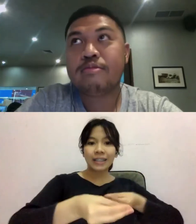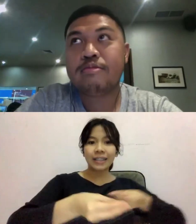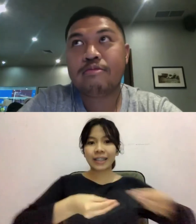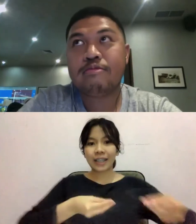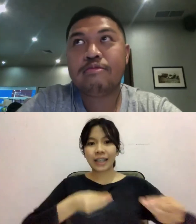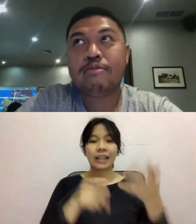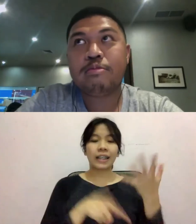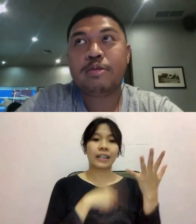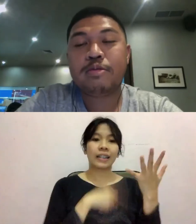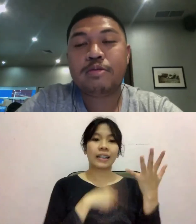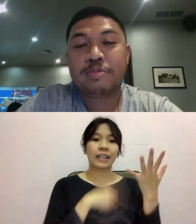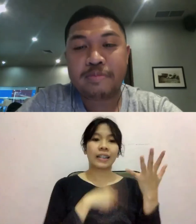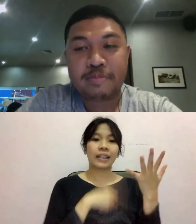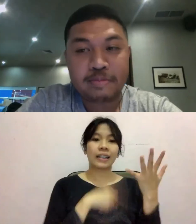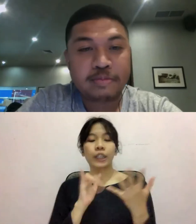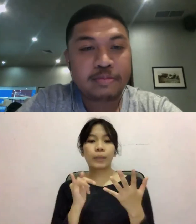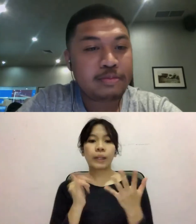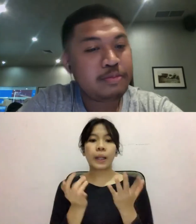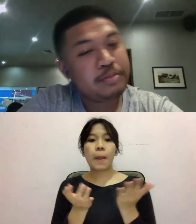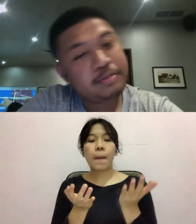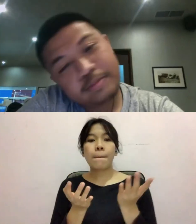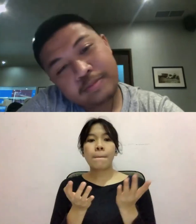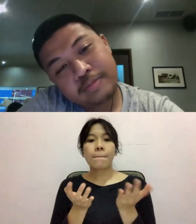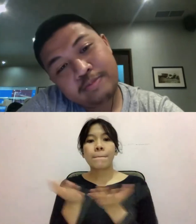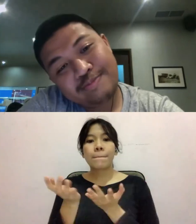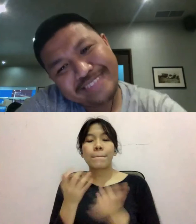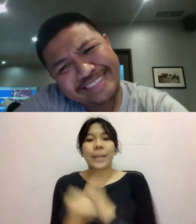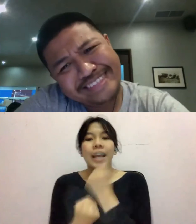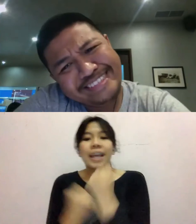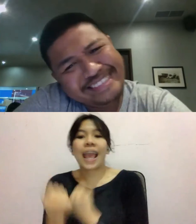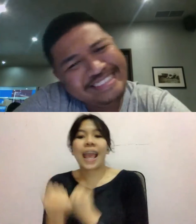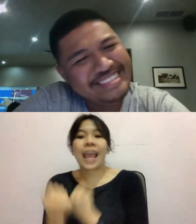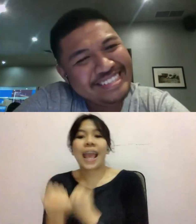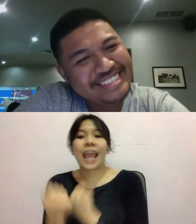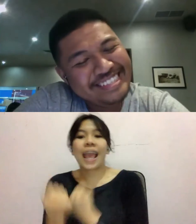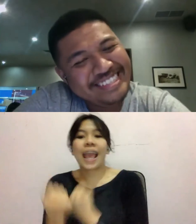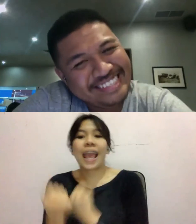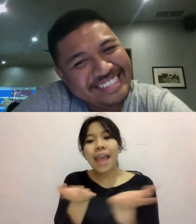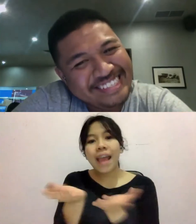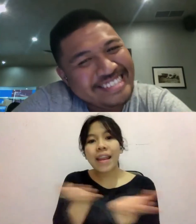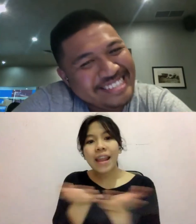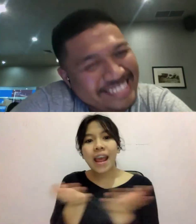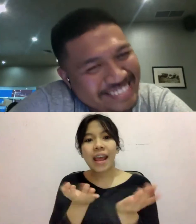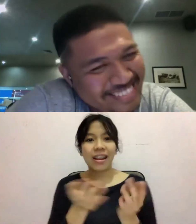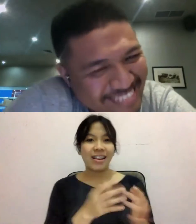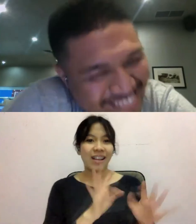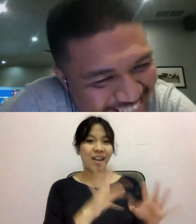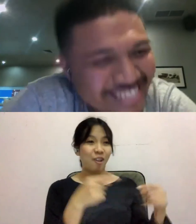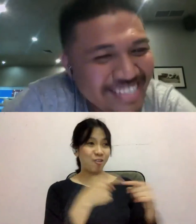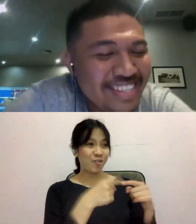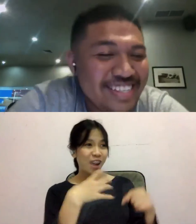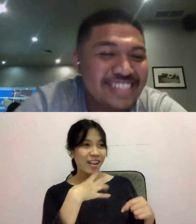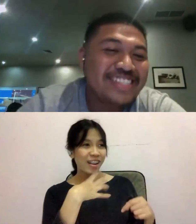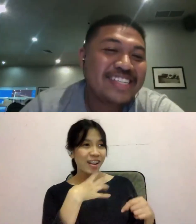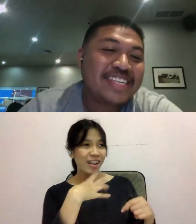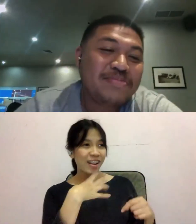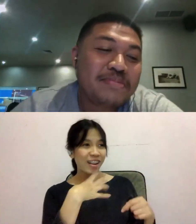of service. Acts of Okay, service. so Khozy, mental note, love language.